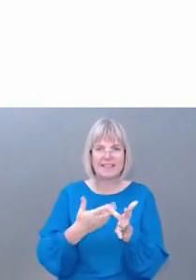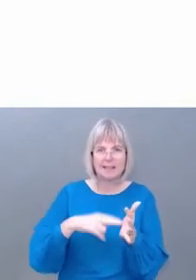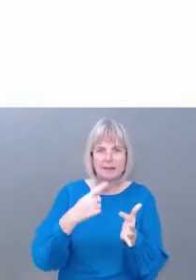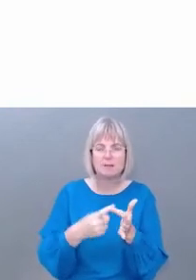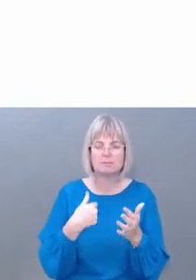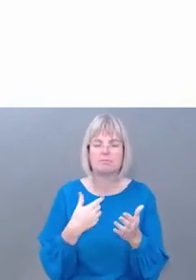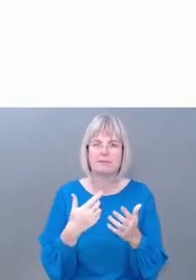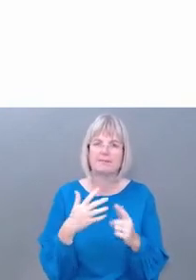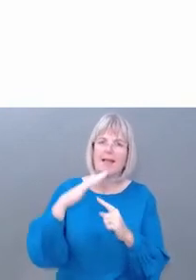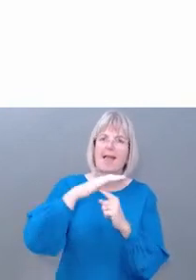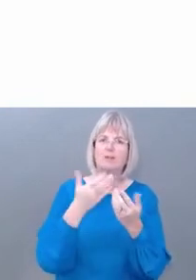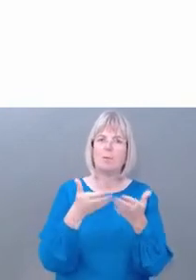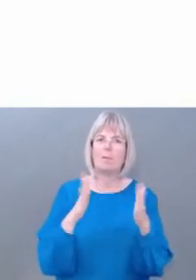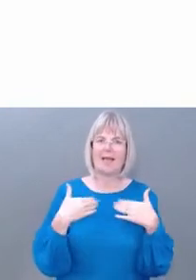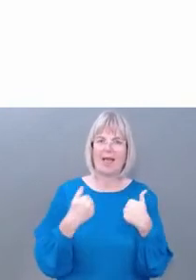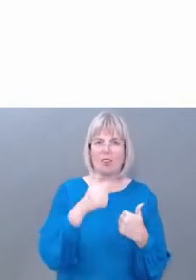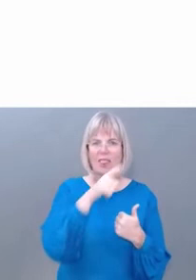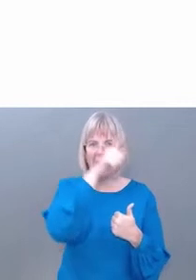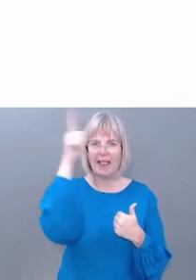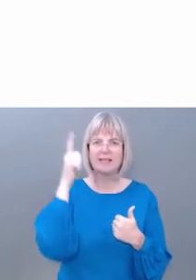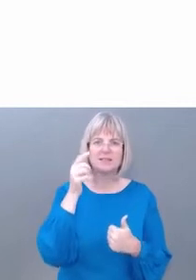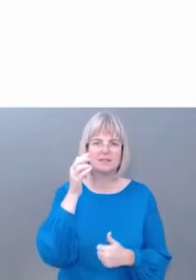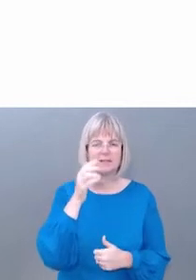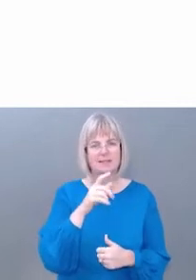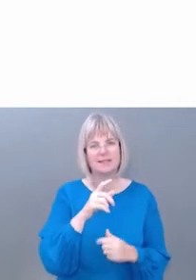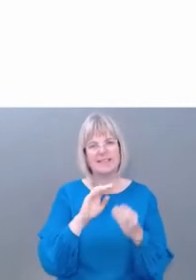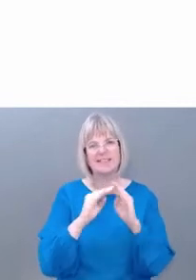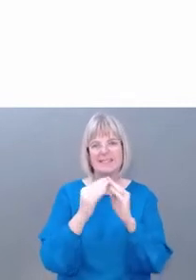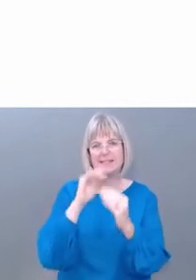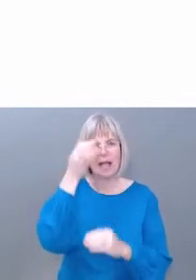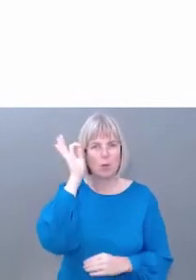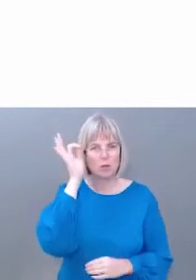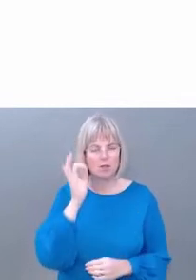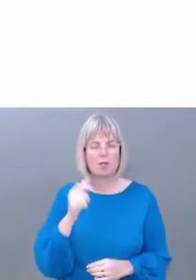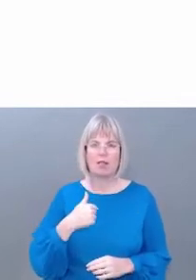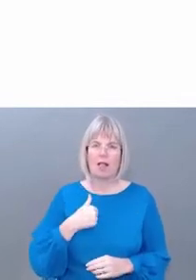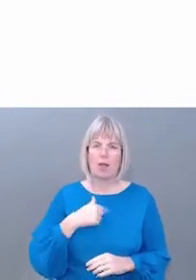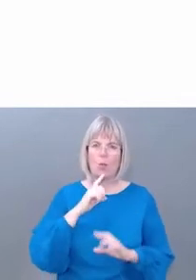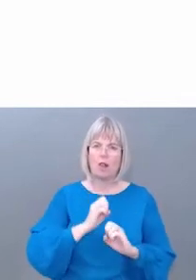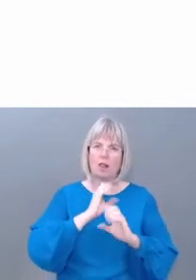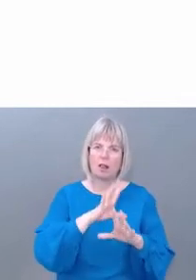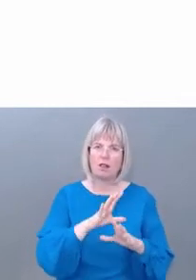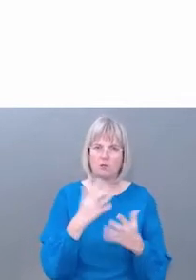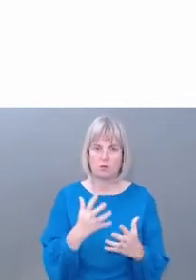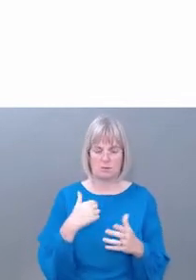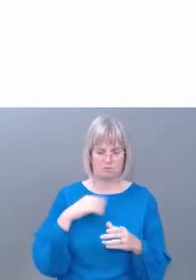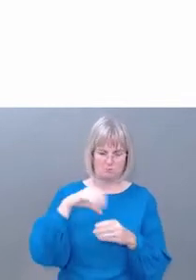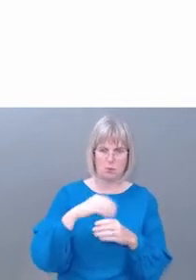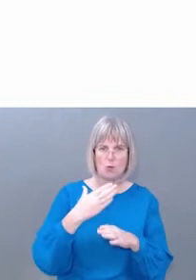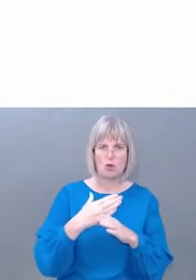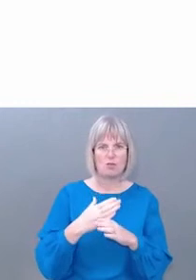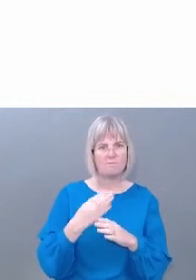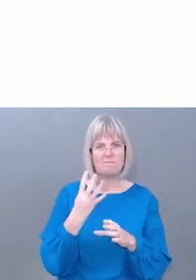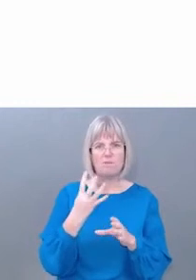Leeds City Council. I'm going to talk today about a piece of work I've been involved with for the last 4 years or so, working closely